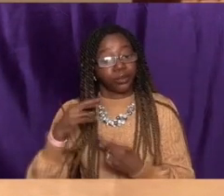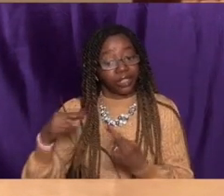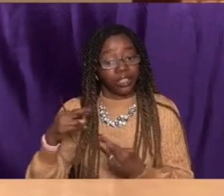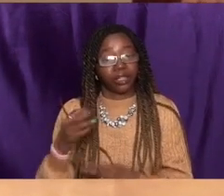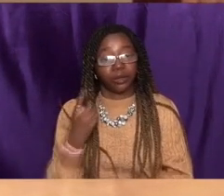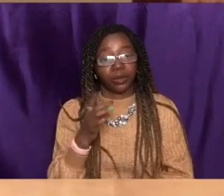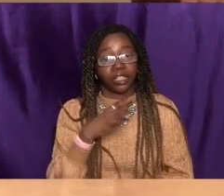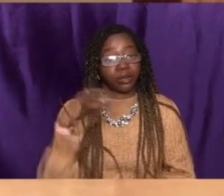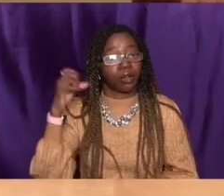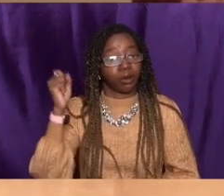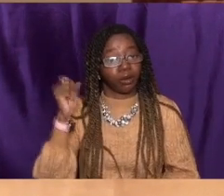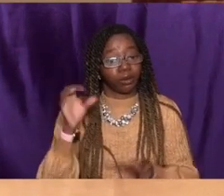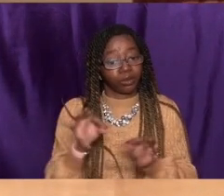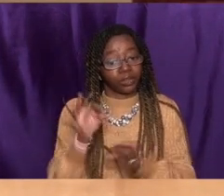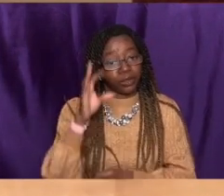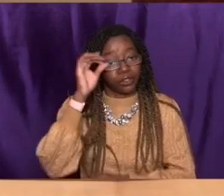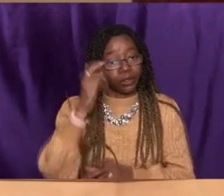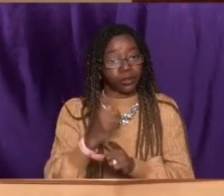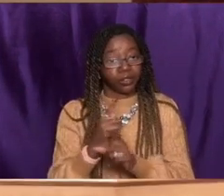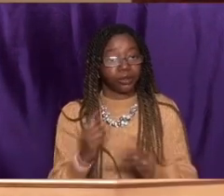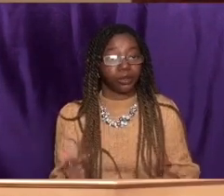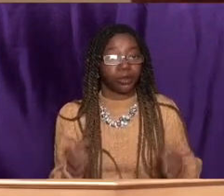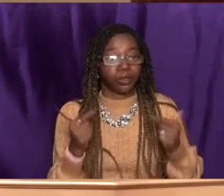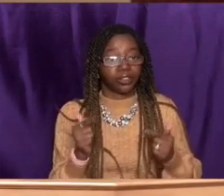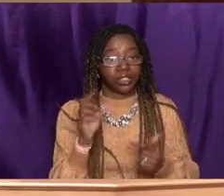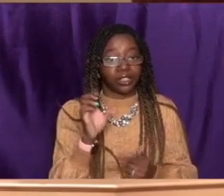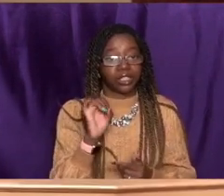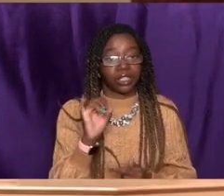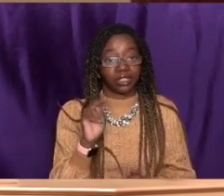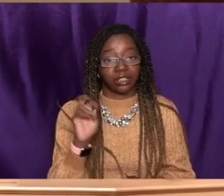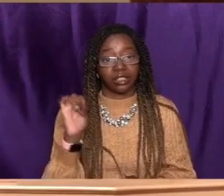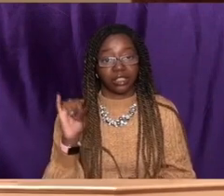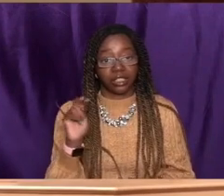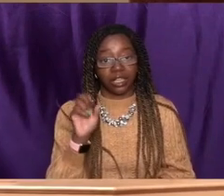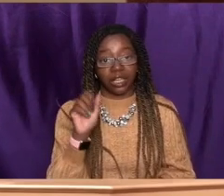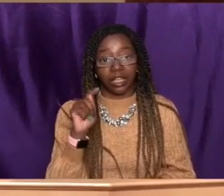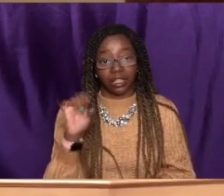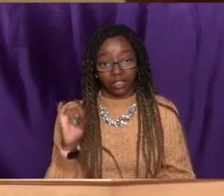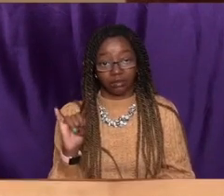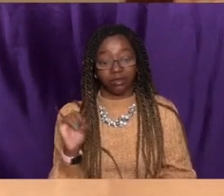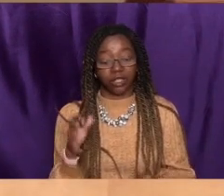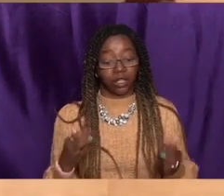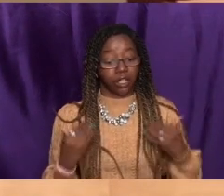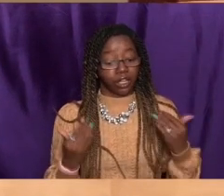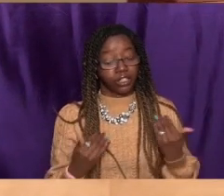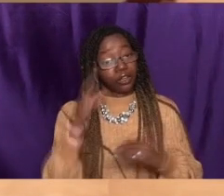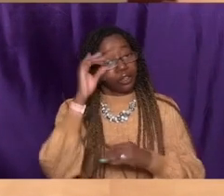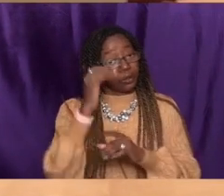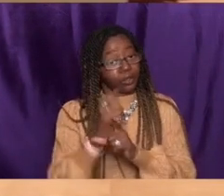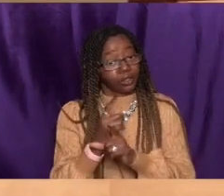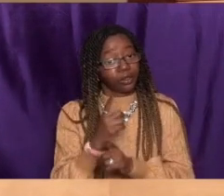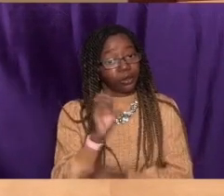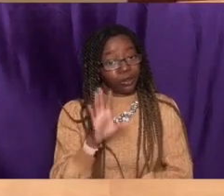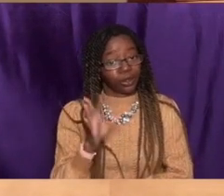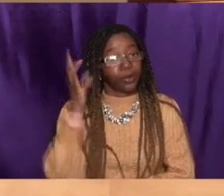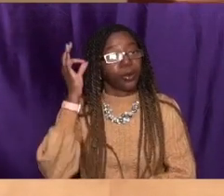my older spiritual brother who lives in Cincinnati. And the other is my younger spiritual brother who is your pastor.